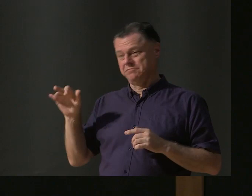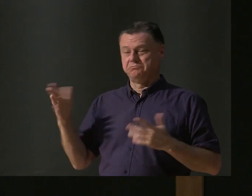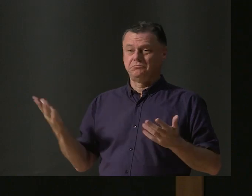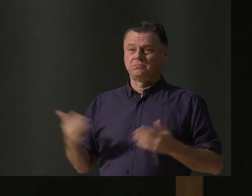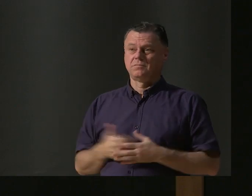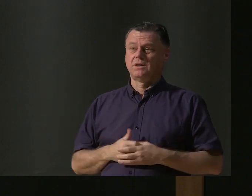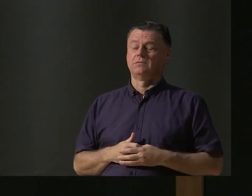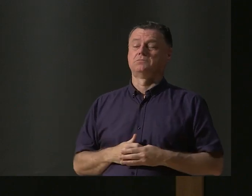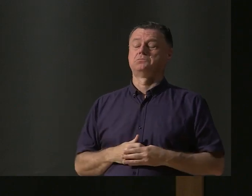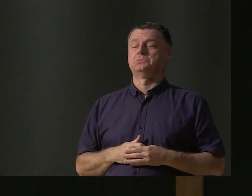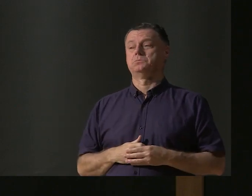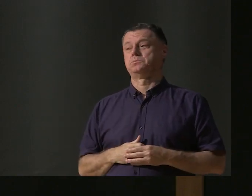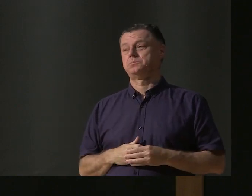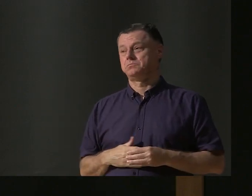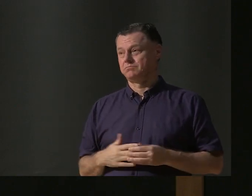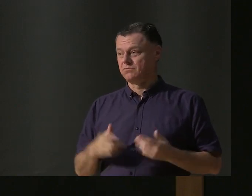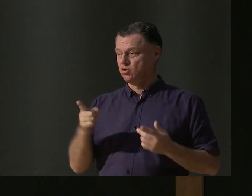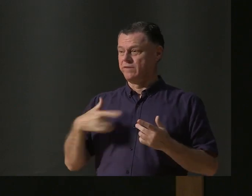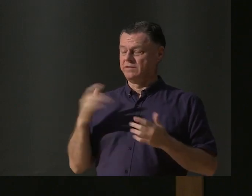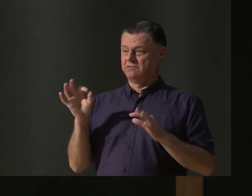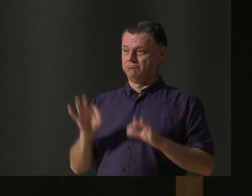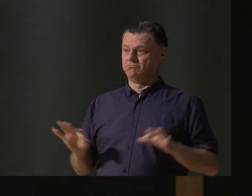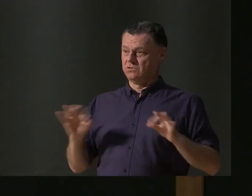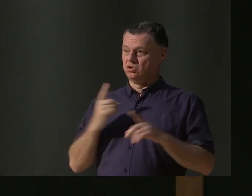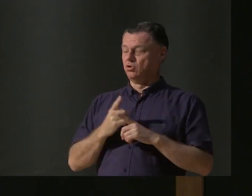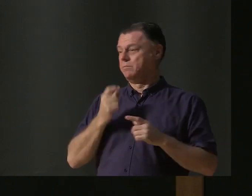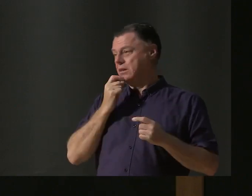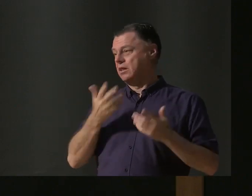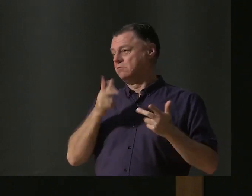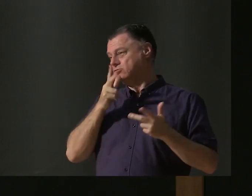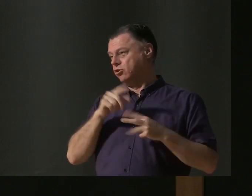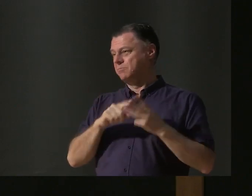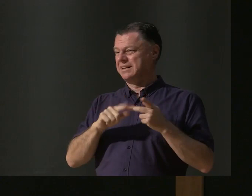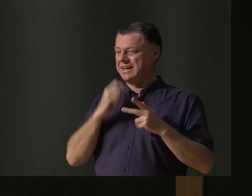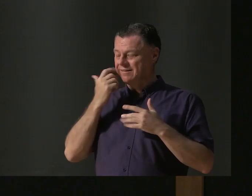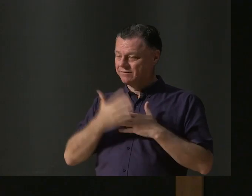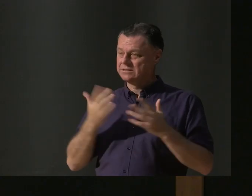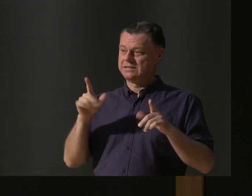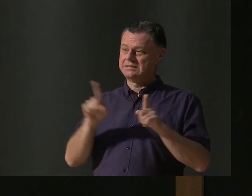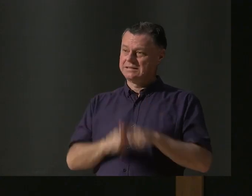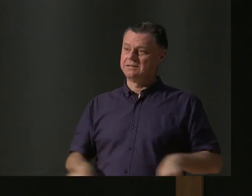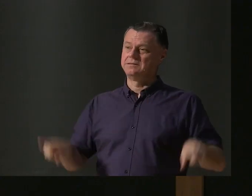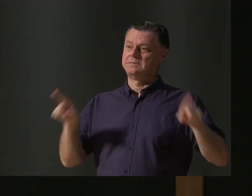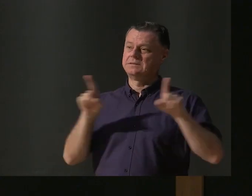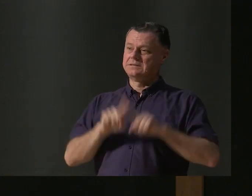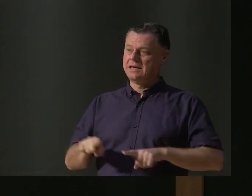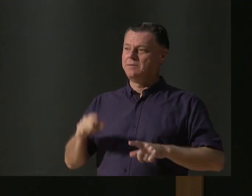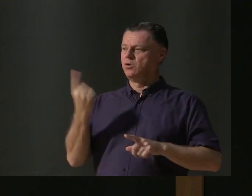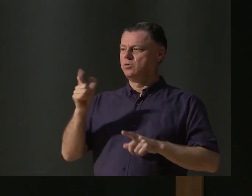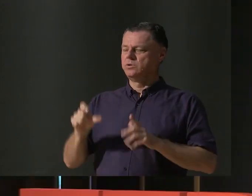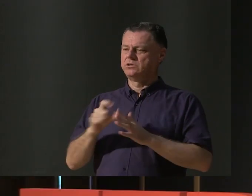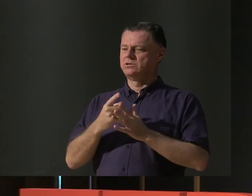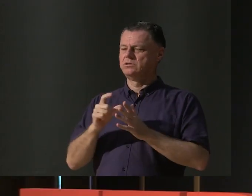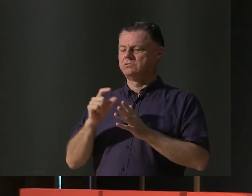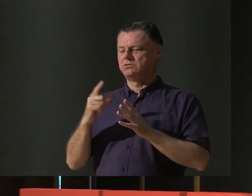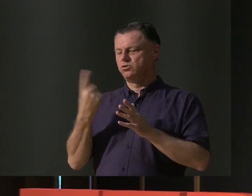While these comments might seem harmless, when you hear them all the time, they start to weigh you down.